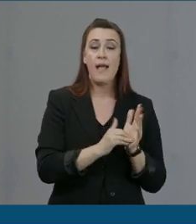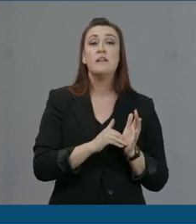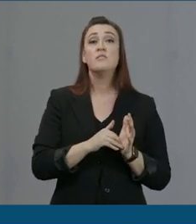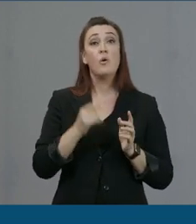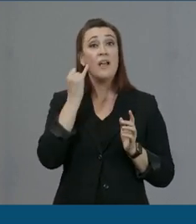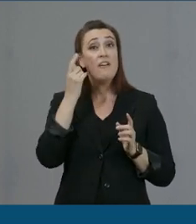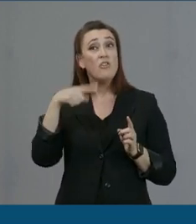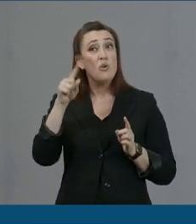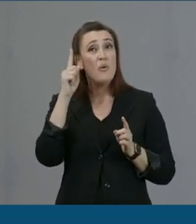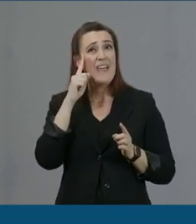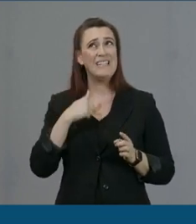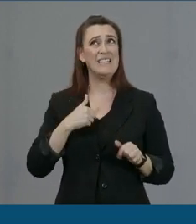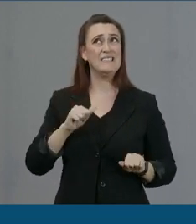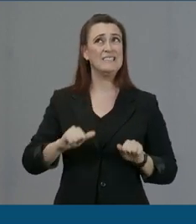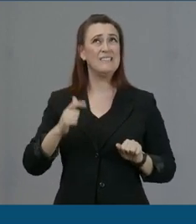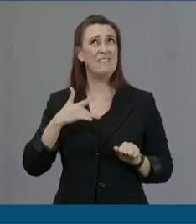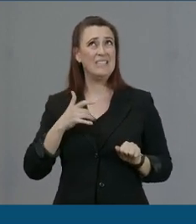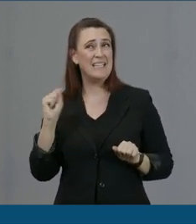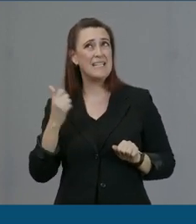to COVID-19, you can go to